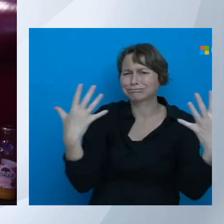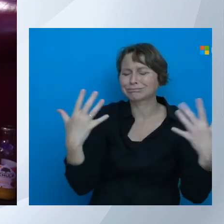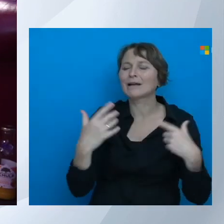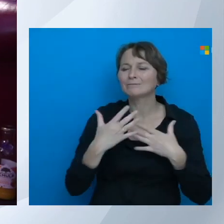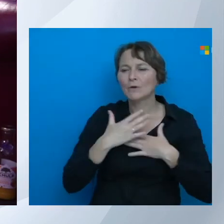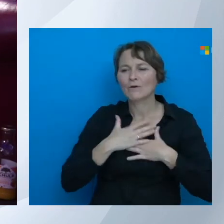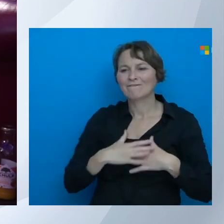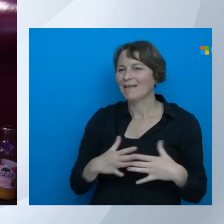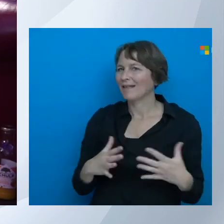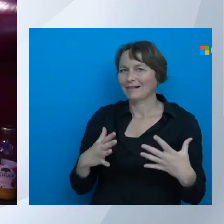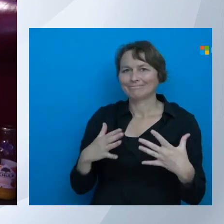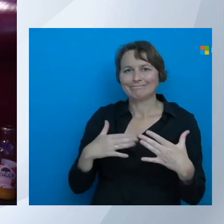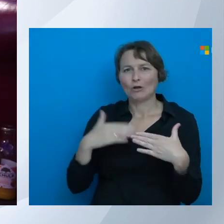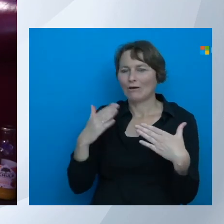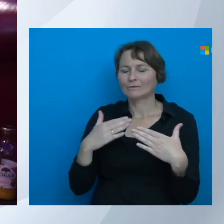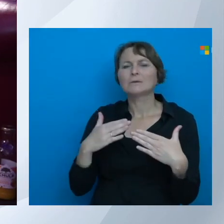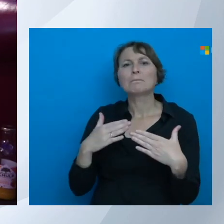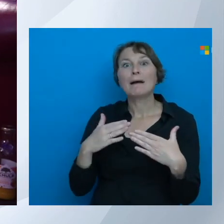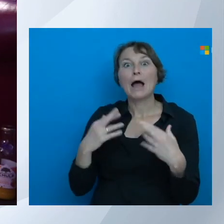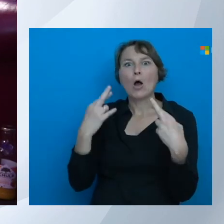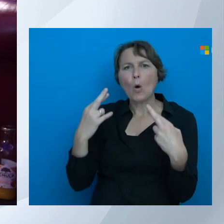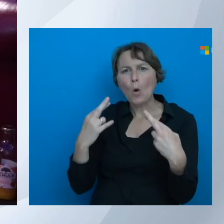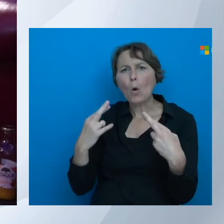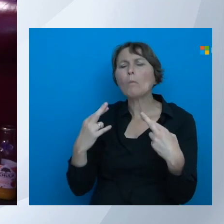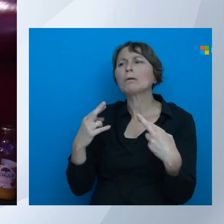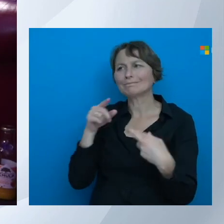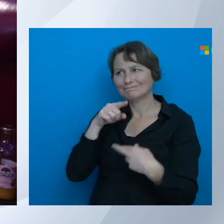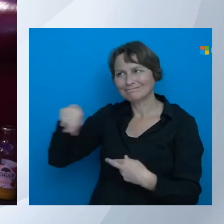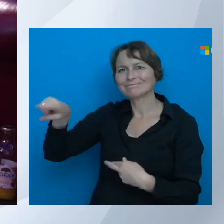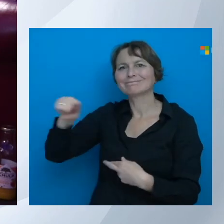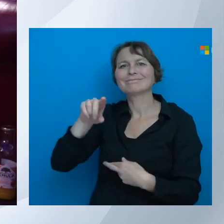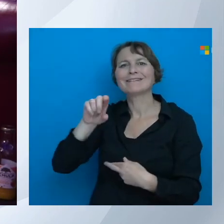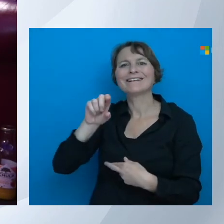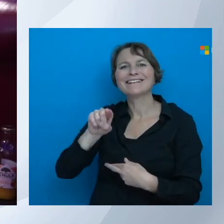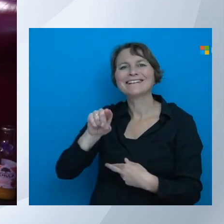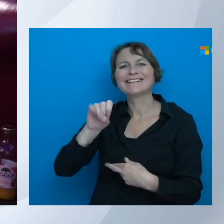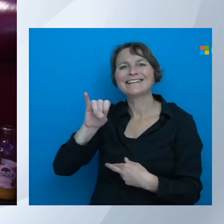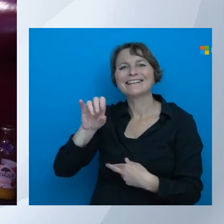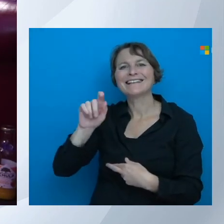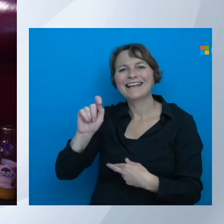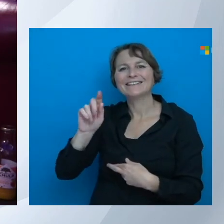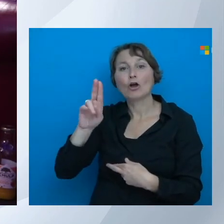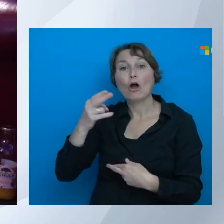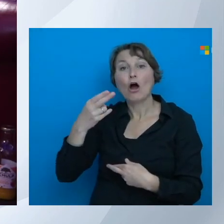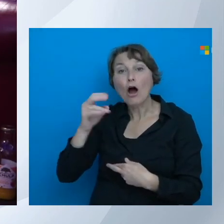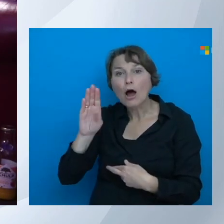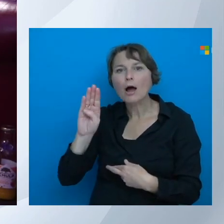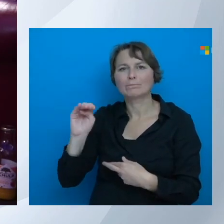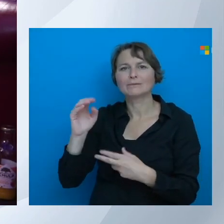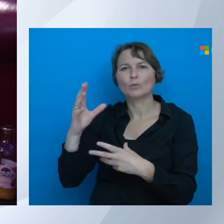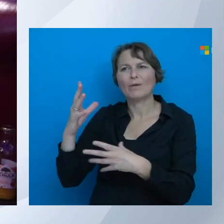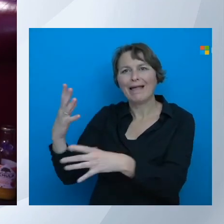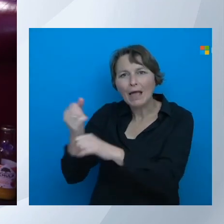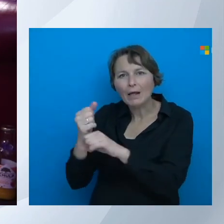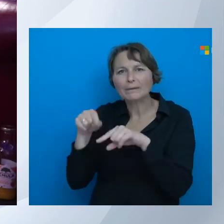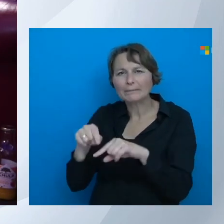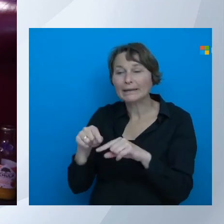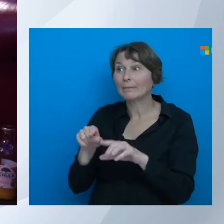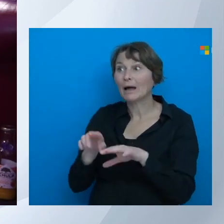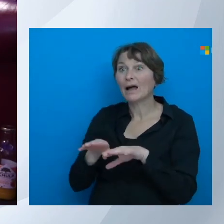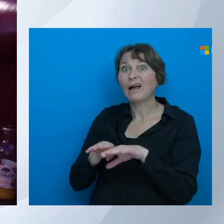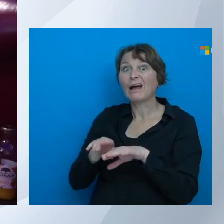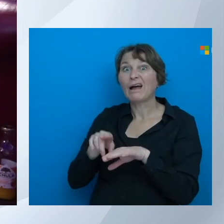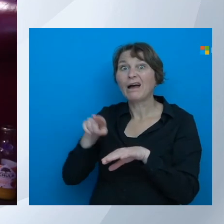that GitHub will do the versioning for me. So GitHub Actions sounds like one step too far for me just yet.